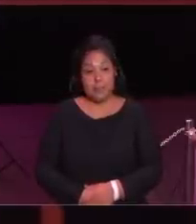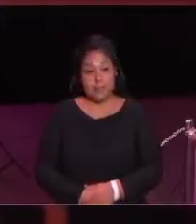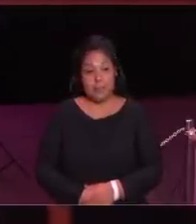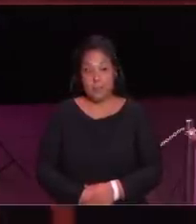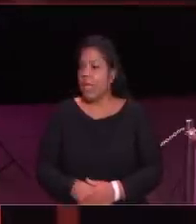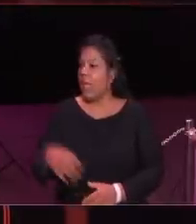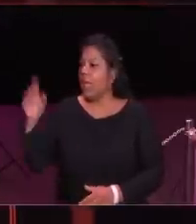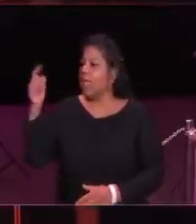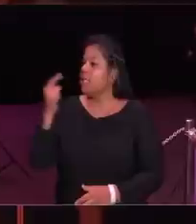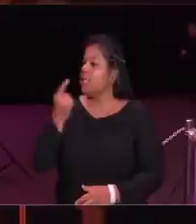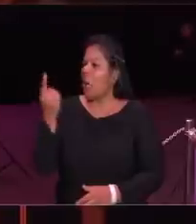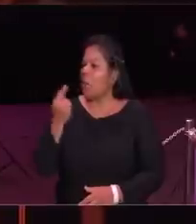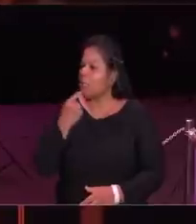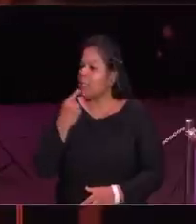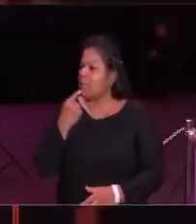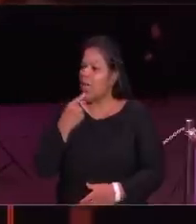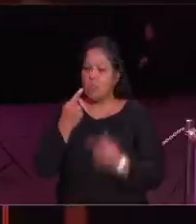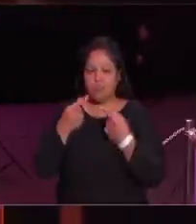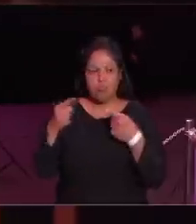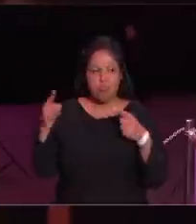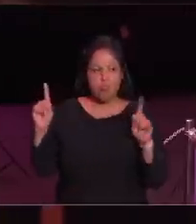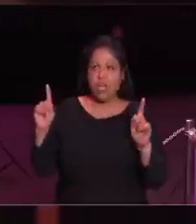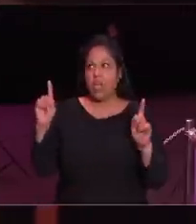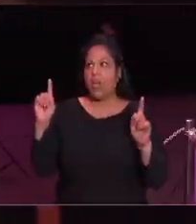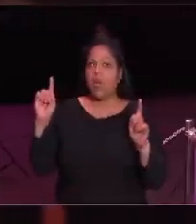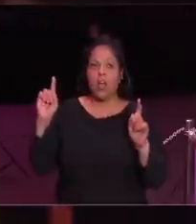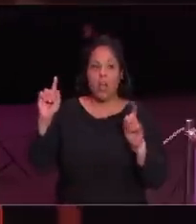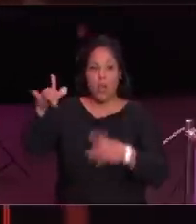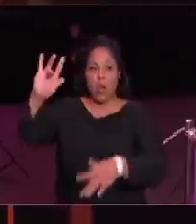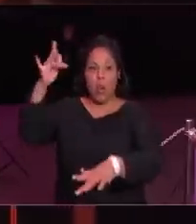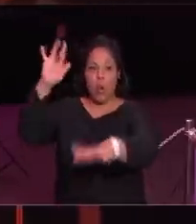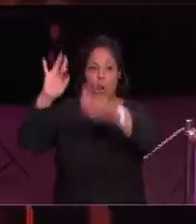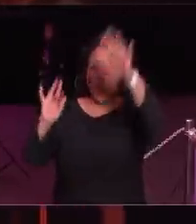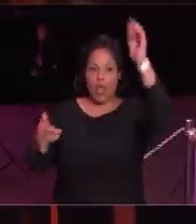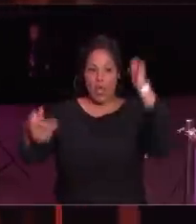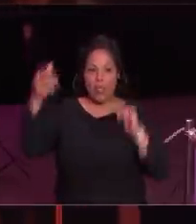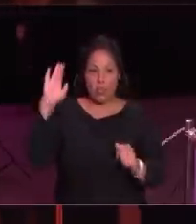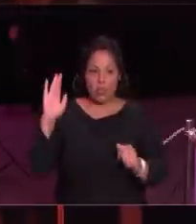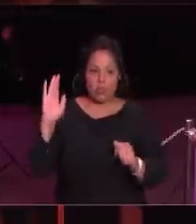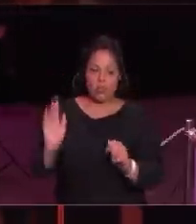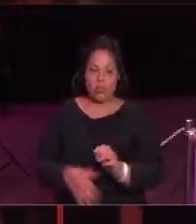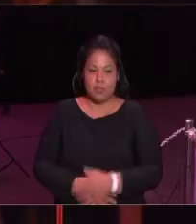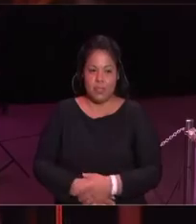Alguien diga gloria a Dios. O no, dígalo más fuerte.